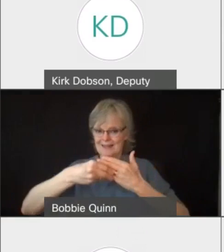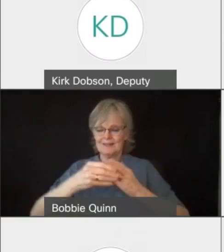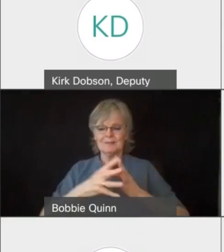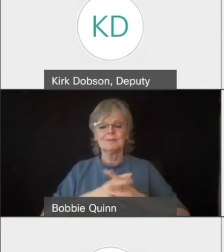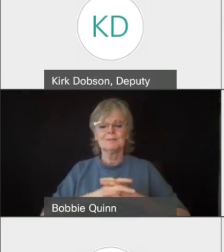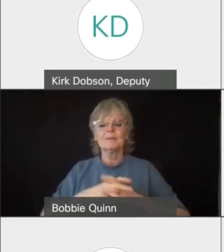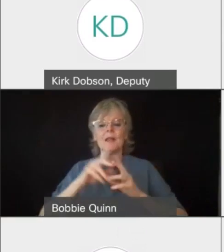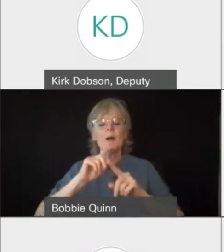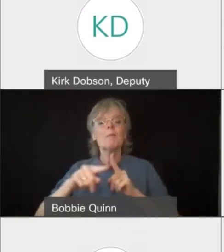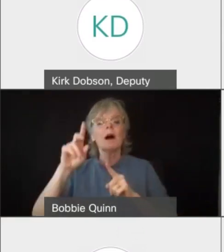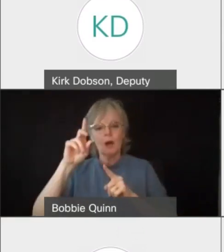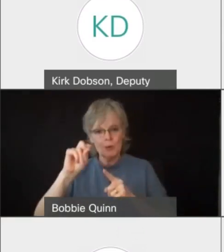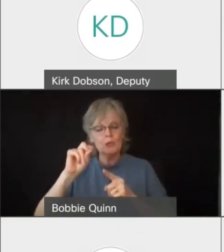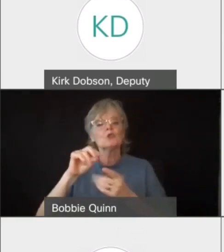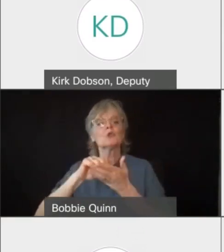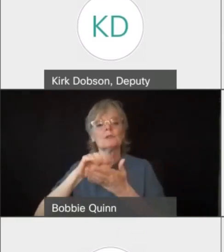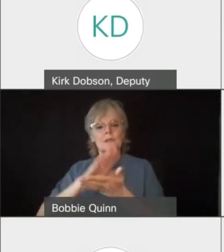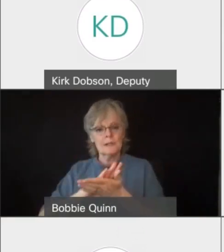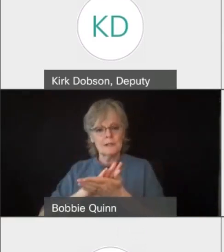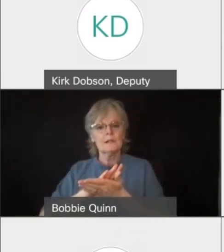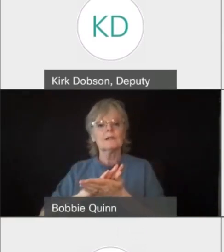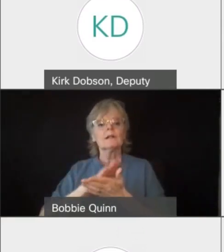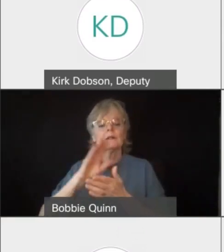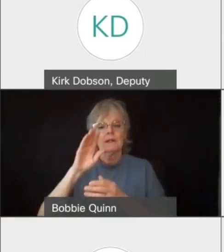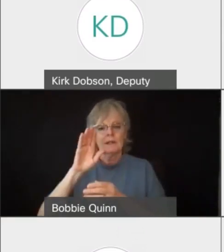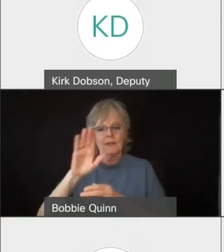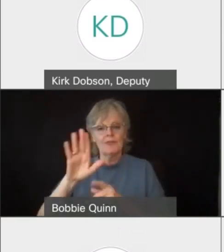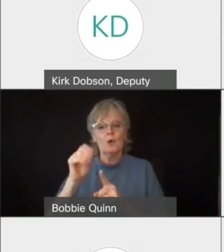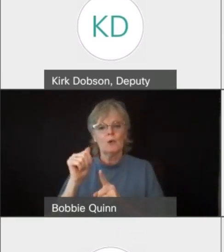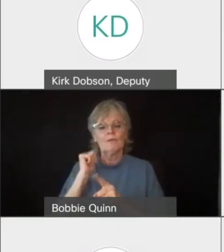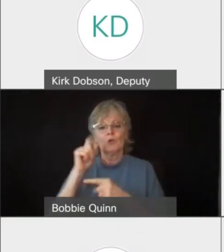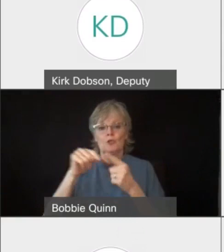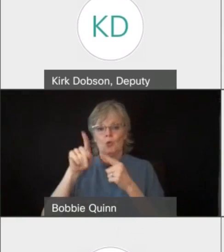But we do document their refusal in the MCIs when they state it.